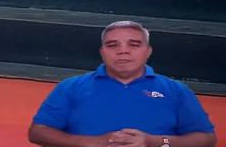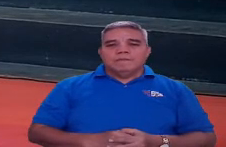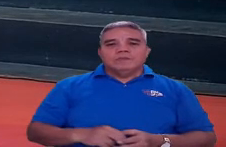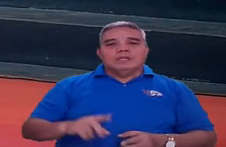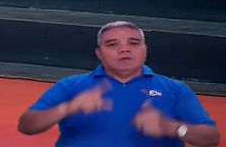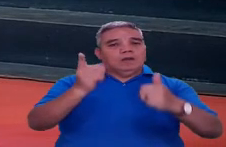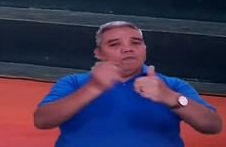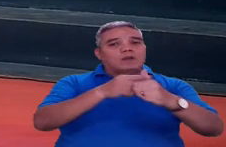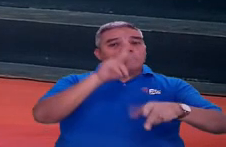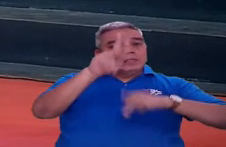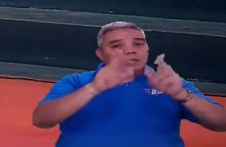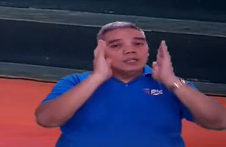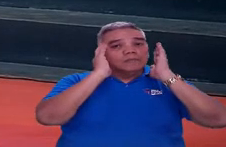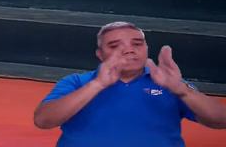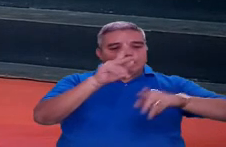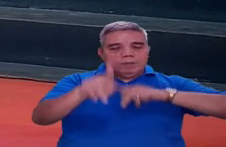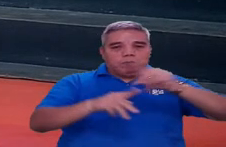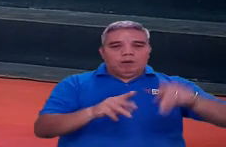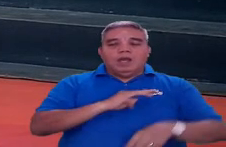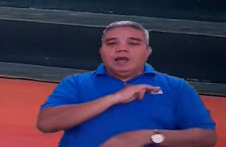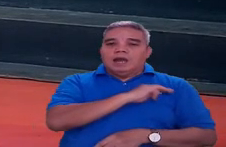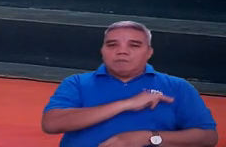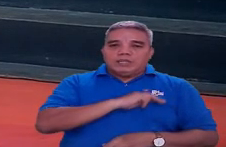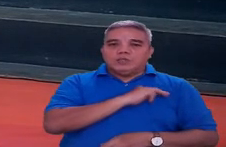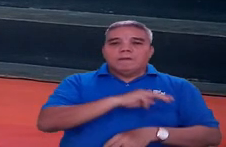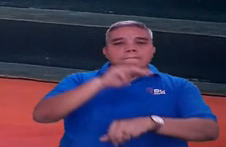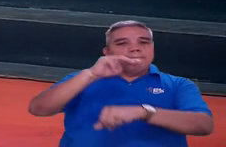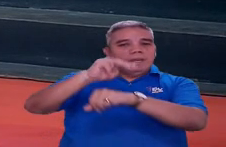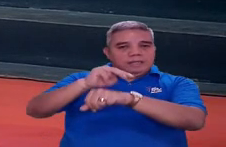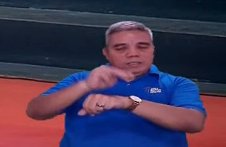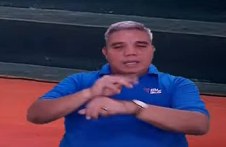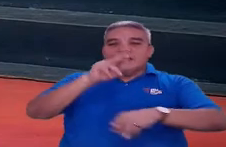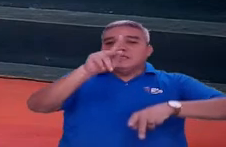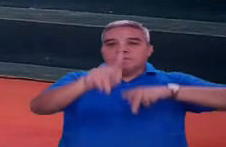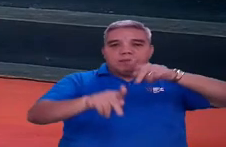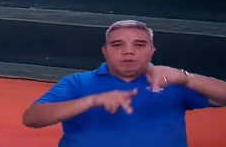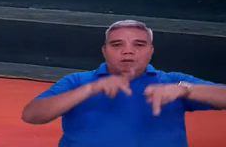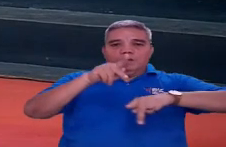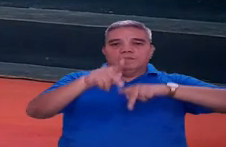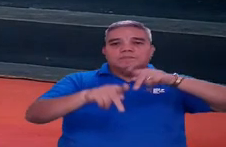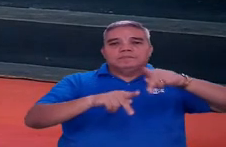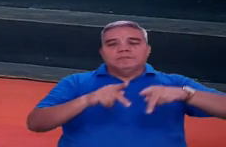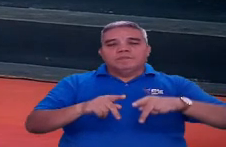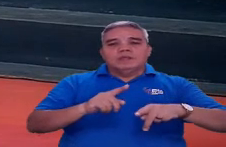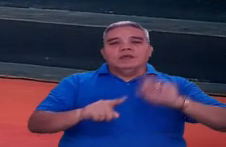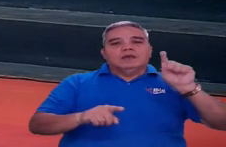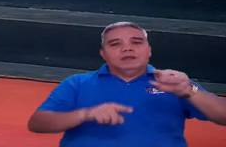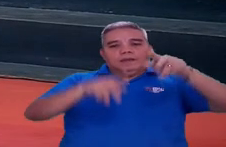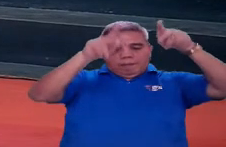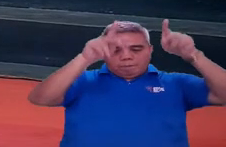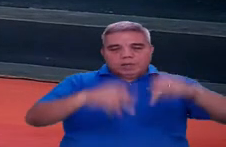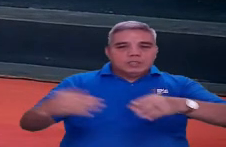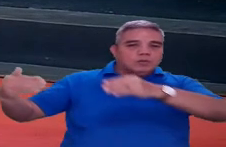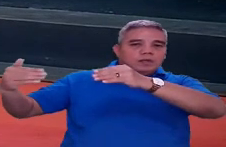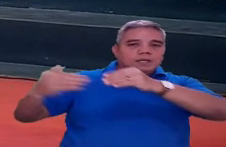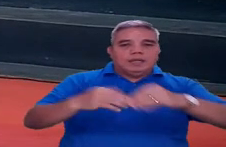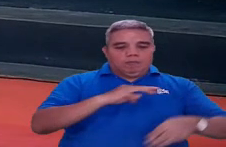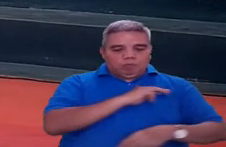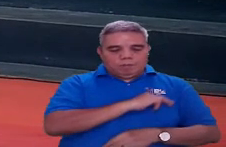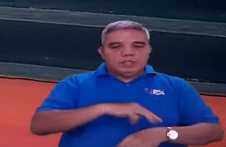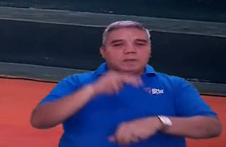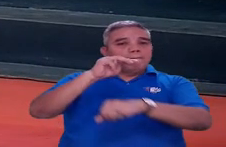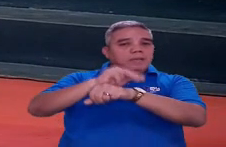Our priority is people. Our mission ministry is people. The person leading to our